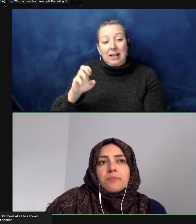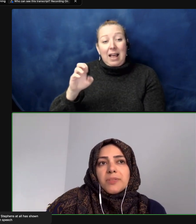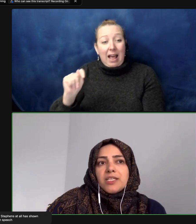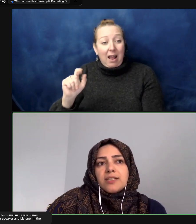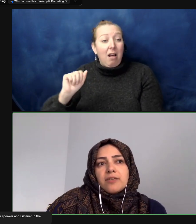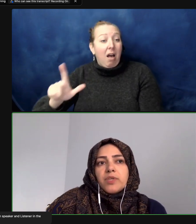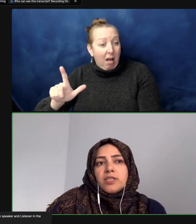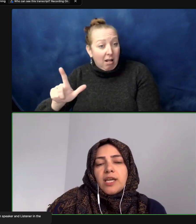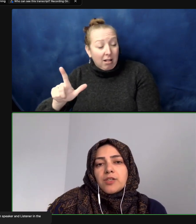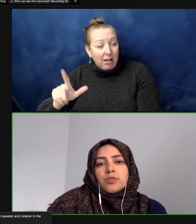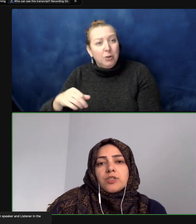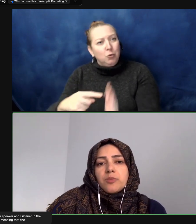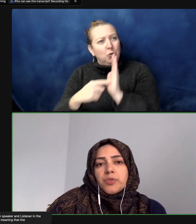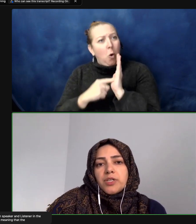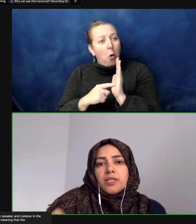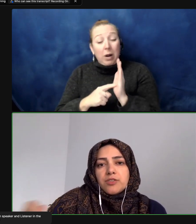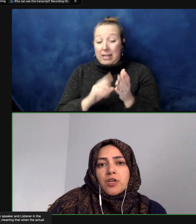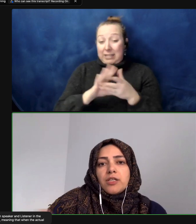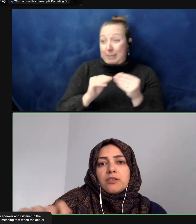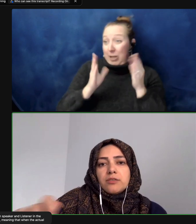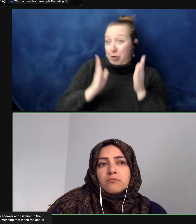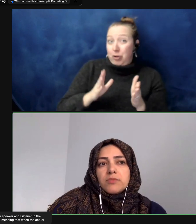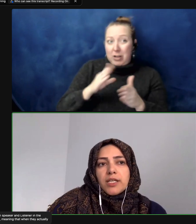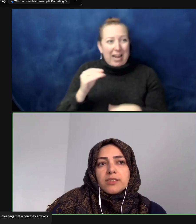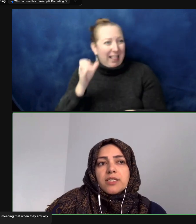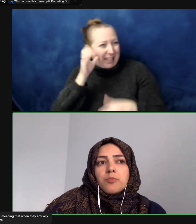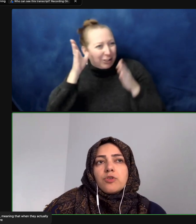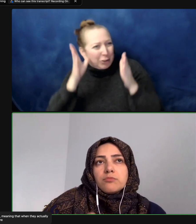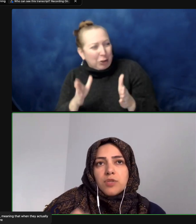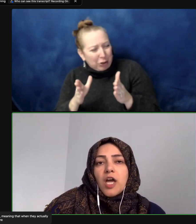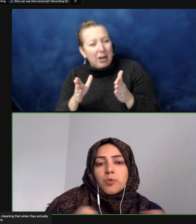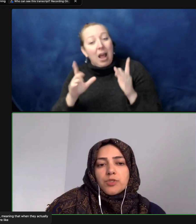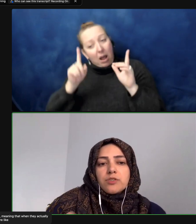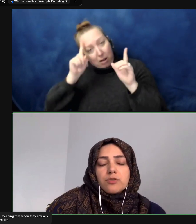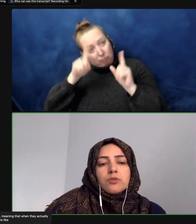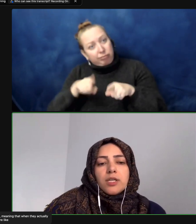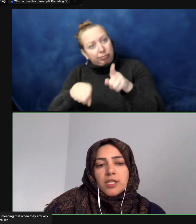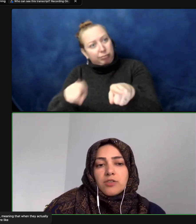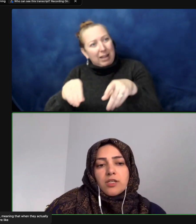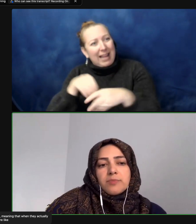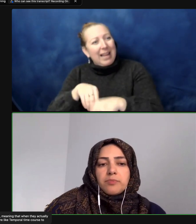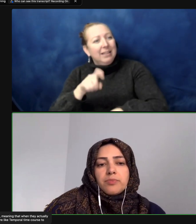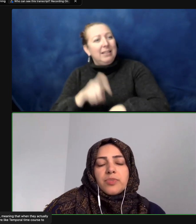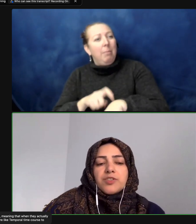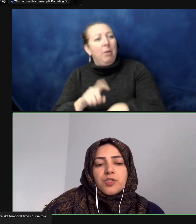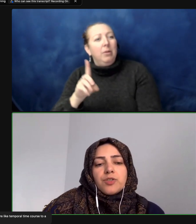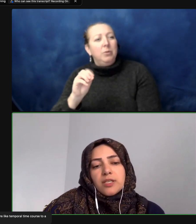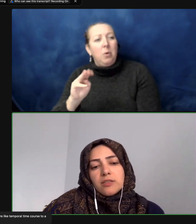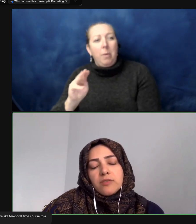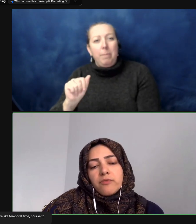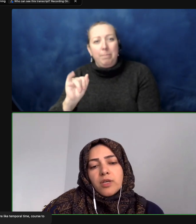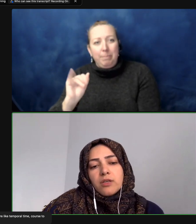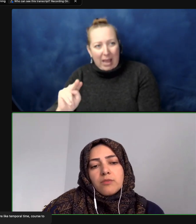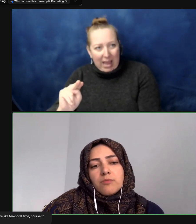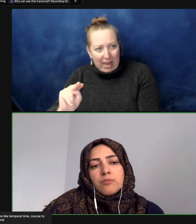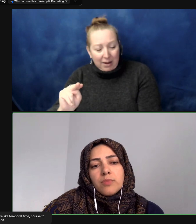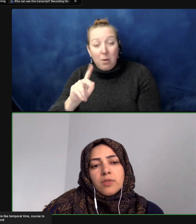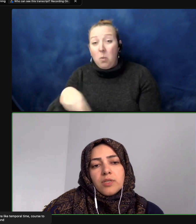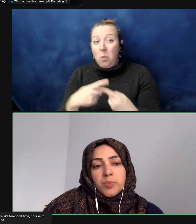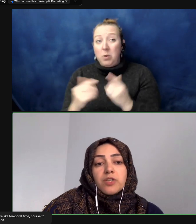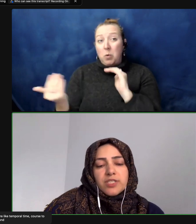domain, meaning that when they actually compare the entire temporal time course across listeners